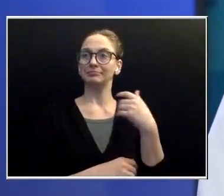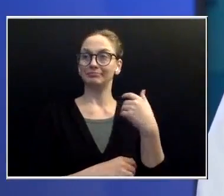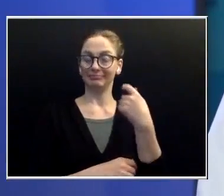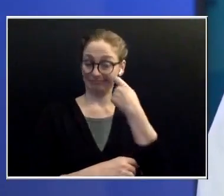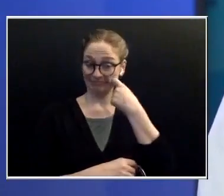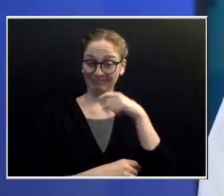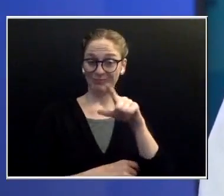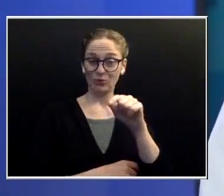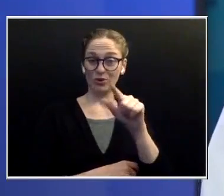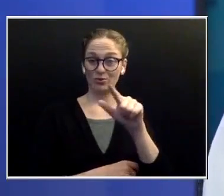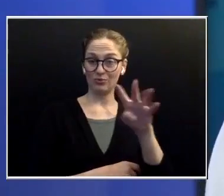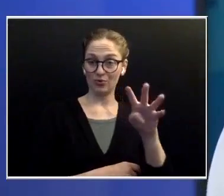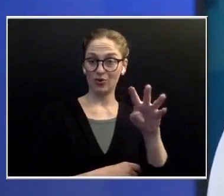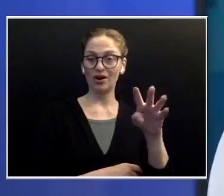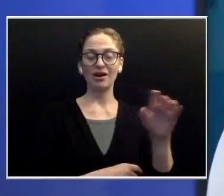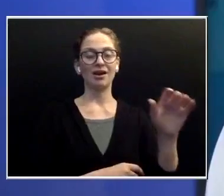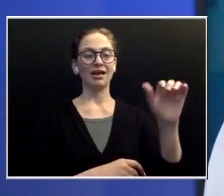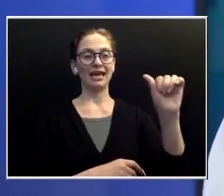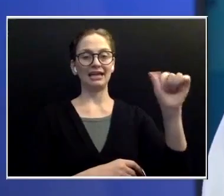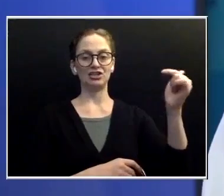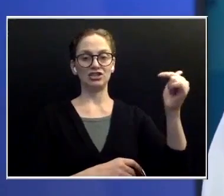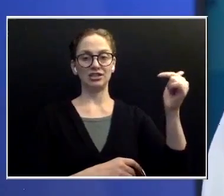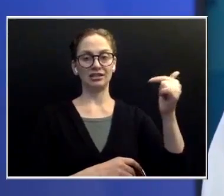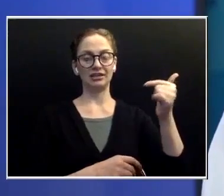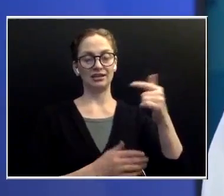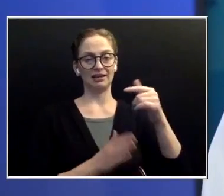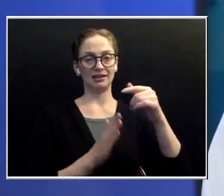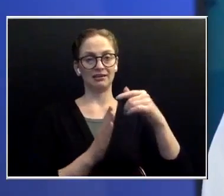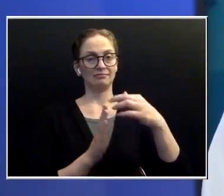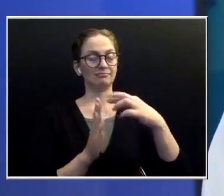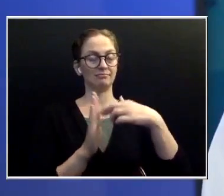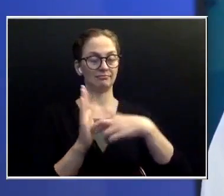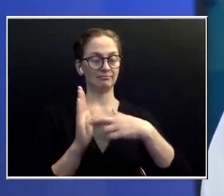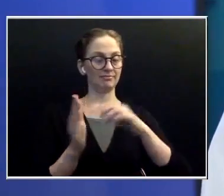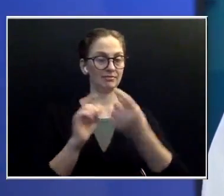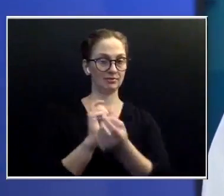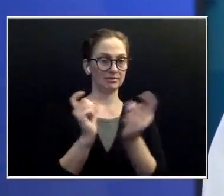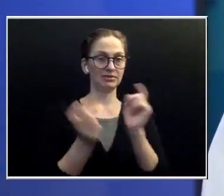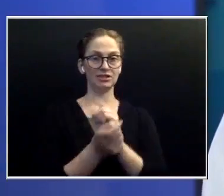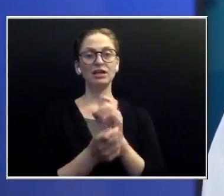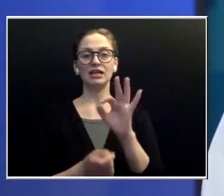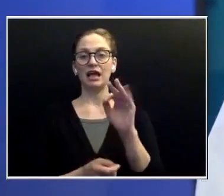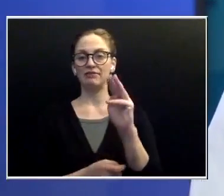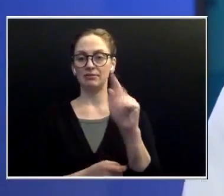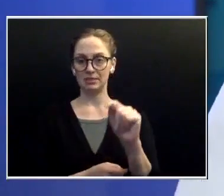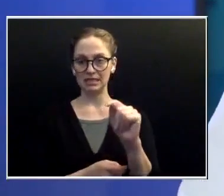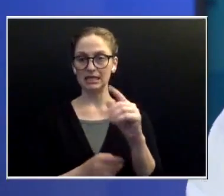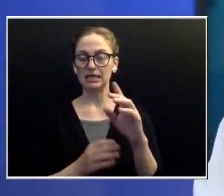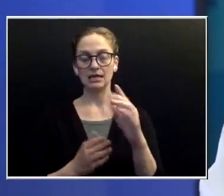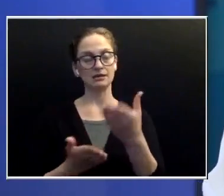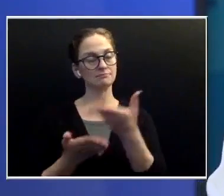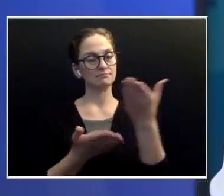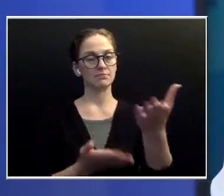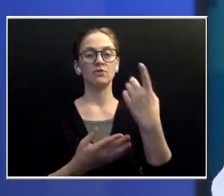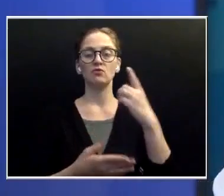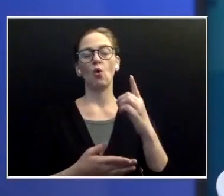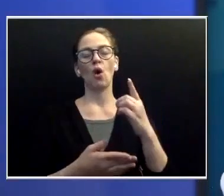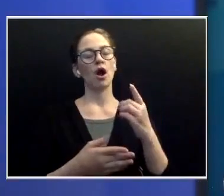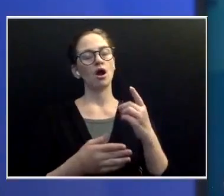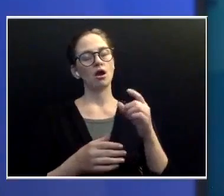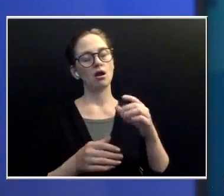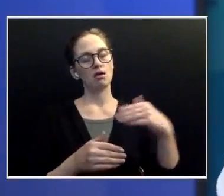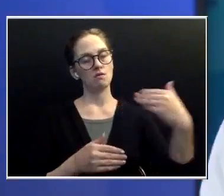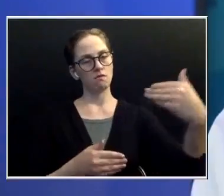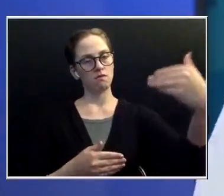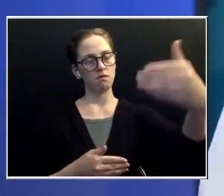updated, and now C. diff is recommended for recurrent C. diff. And by recurrent, actually, they have to have more than 2 episodes of C. diff. So they have to have at least 2 recurrences or